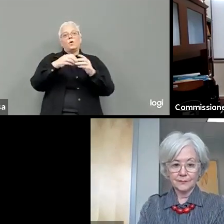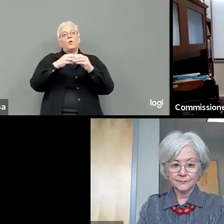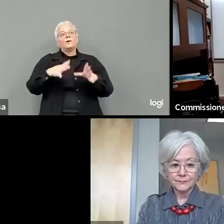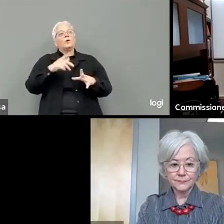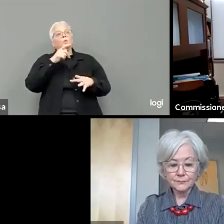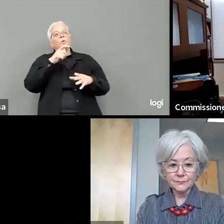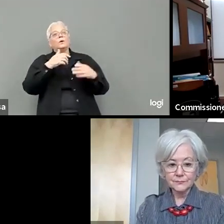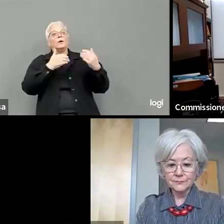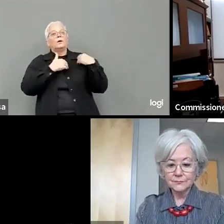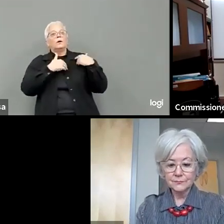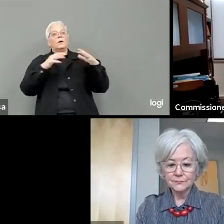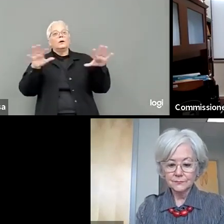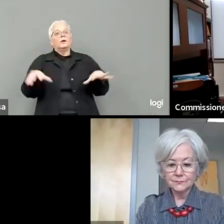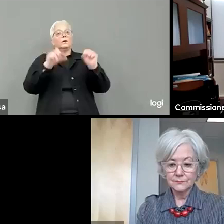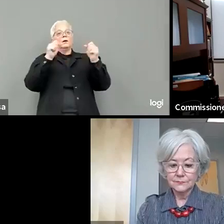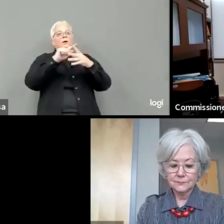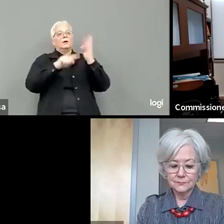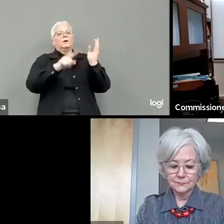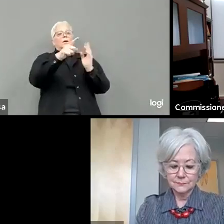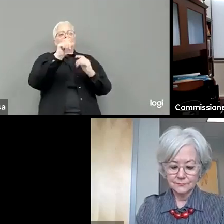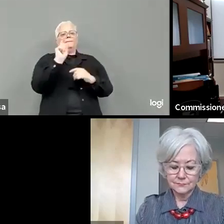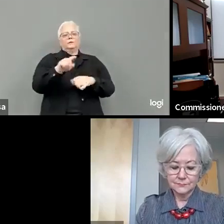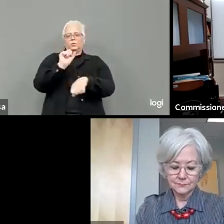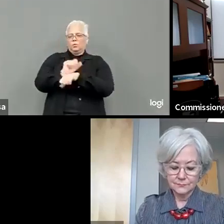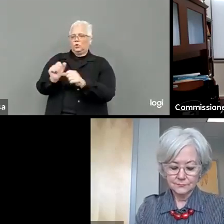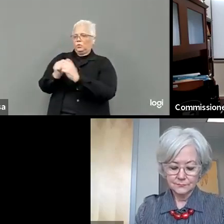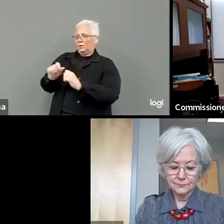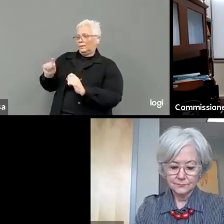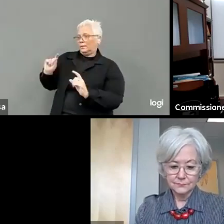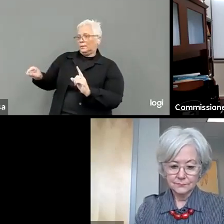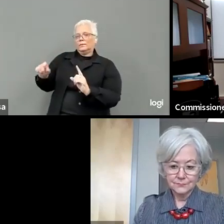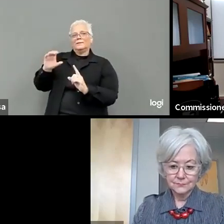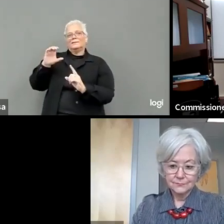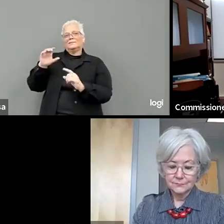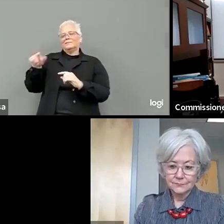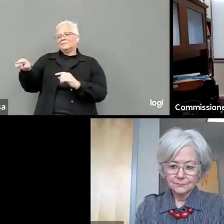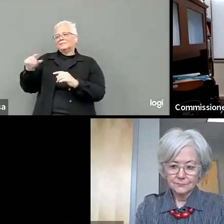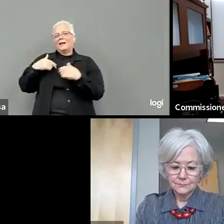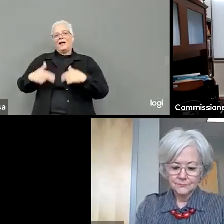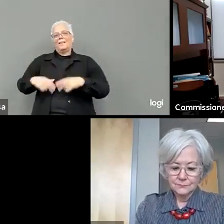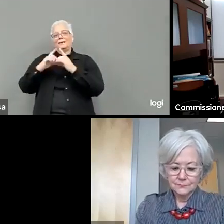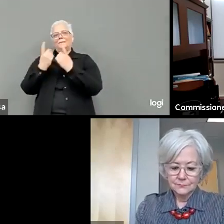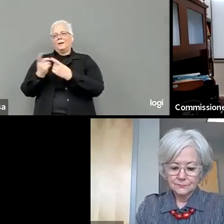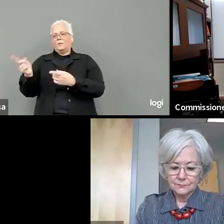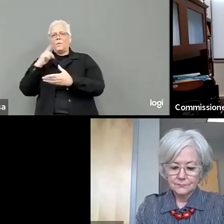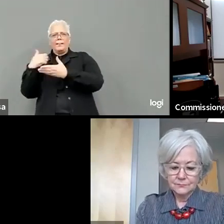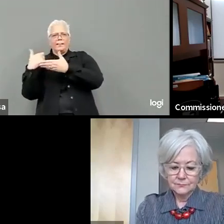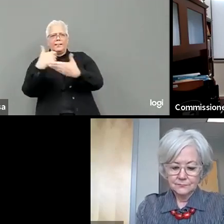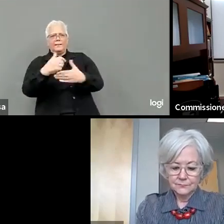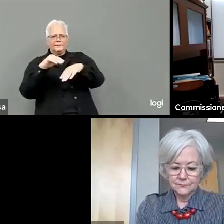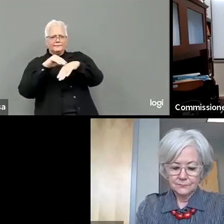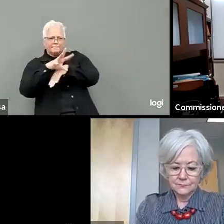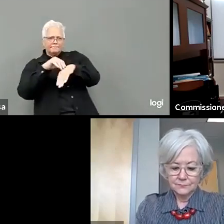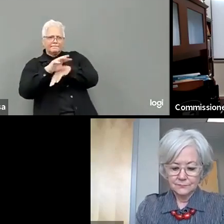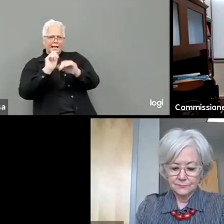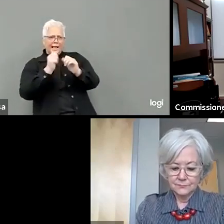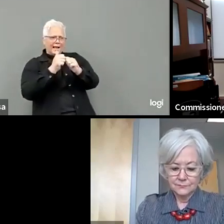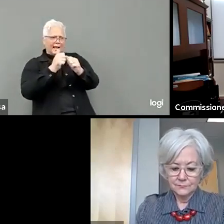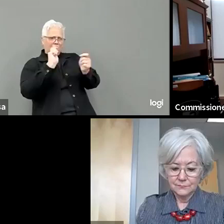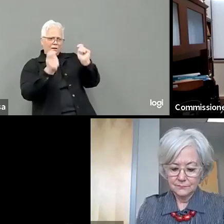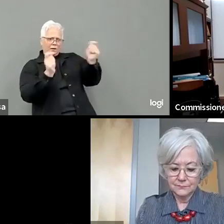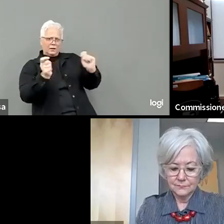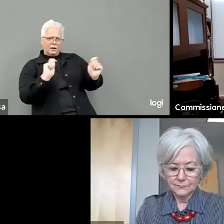to see to that. If there are other events that are being held that don't have a safety